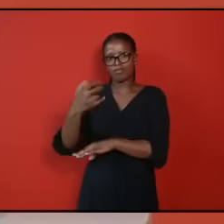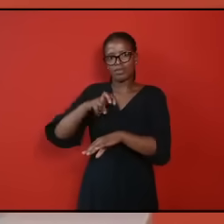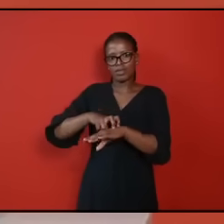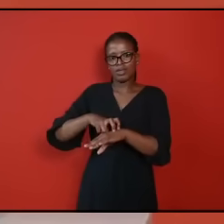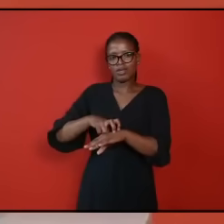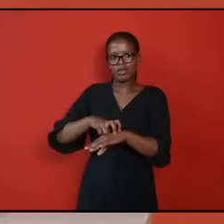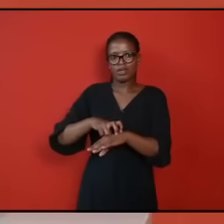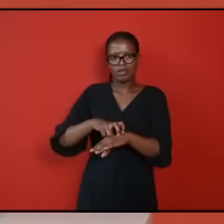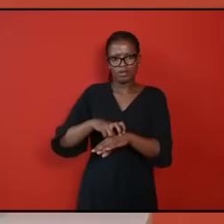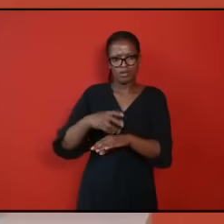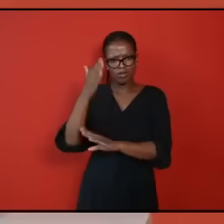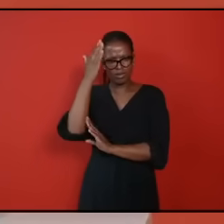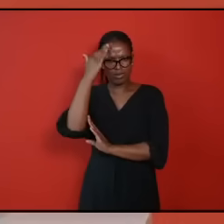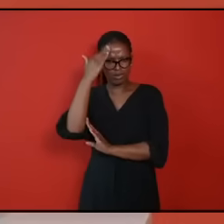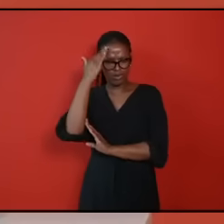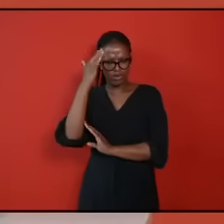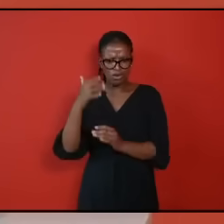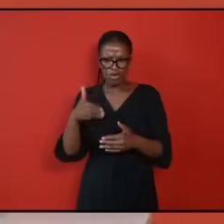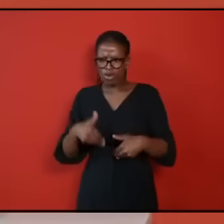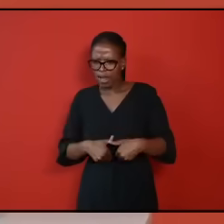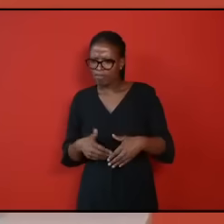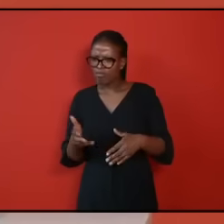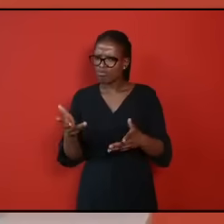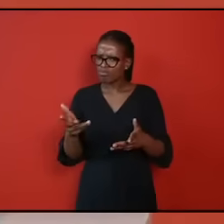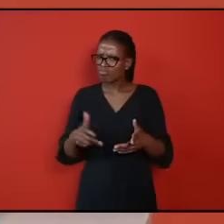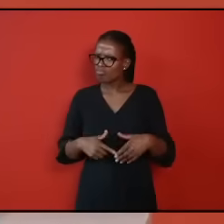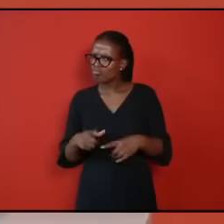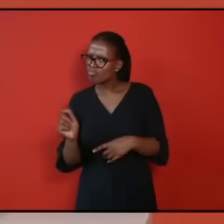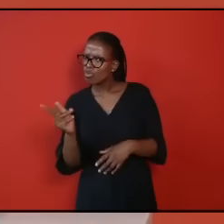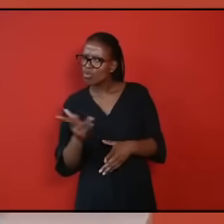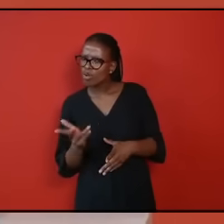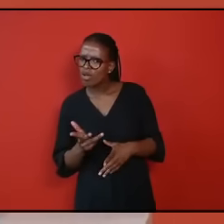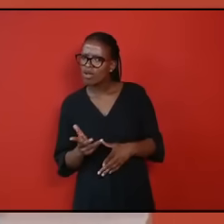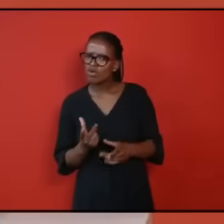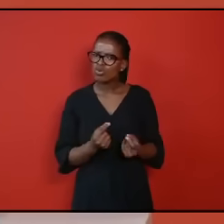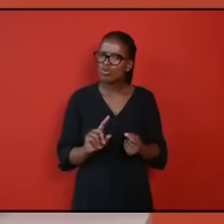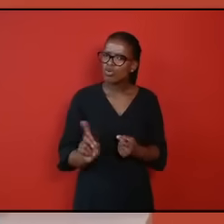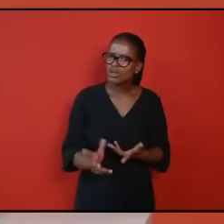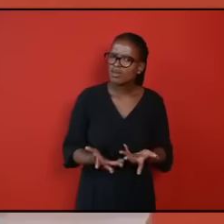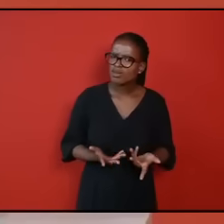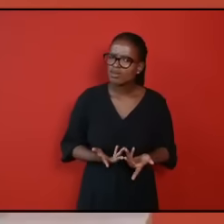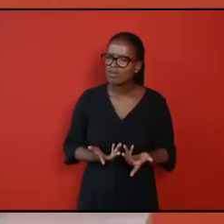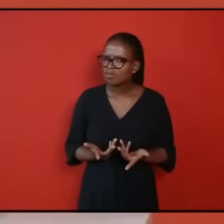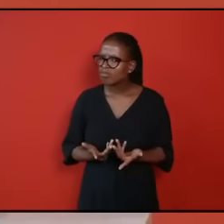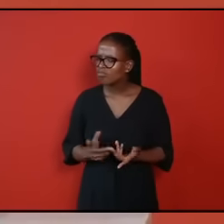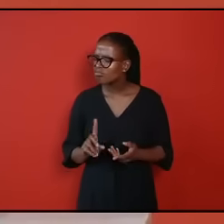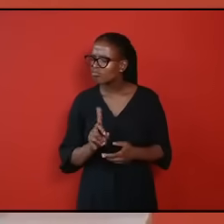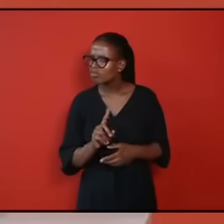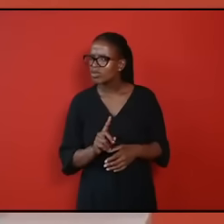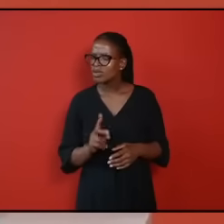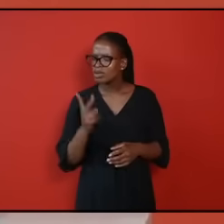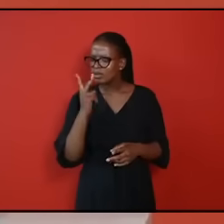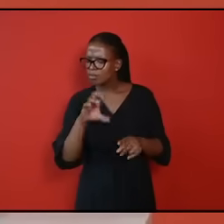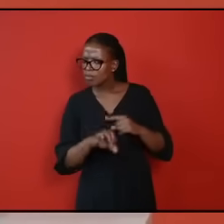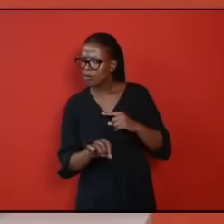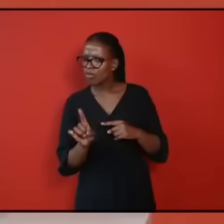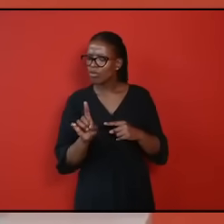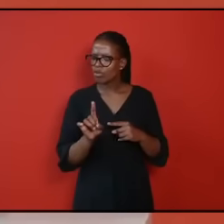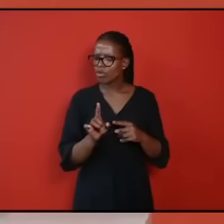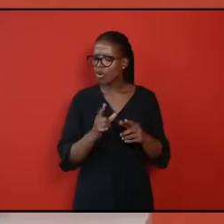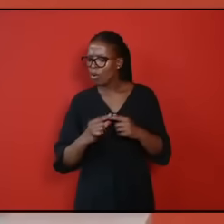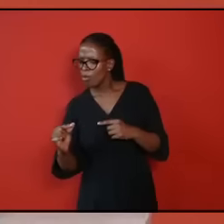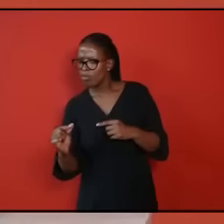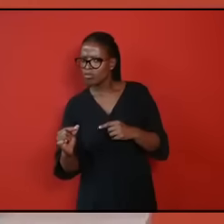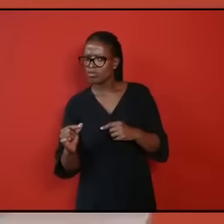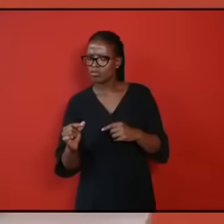Uyaphi manje? Sewulambile or wenzani? Once he realizes I can